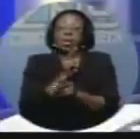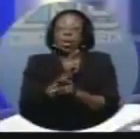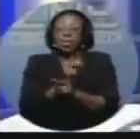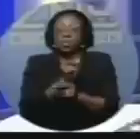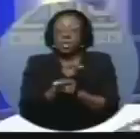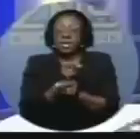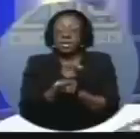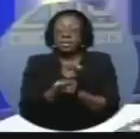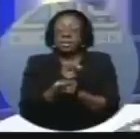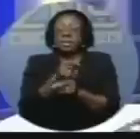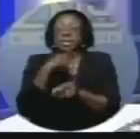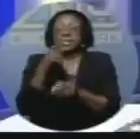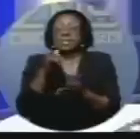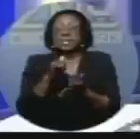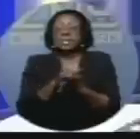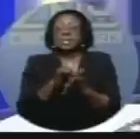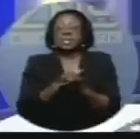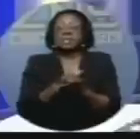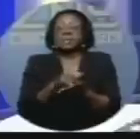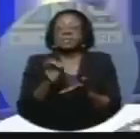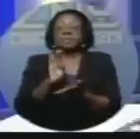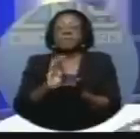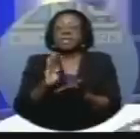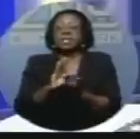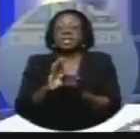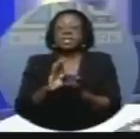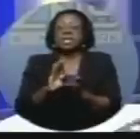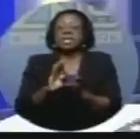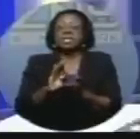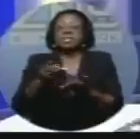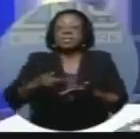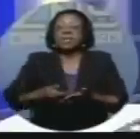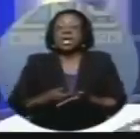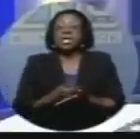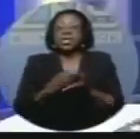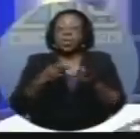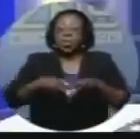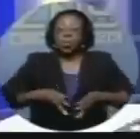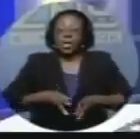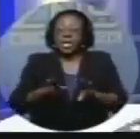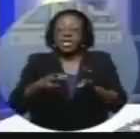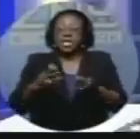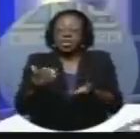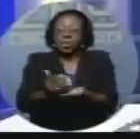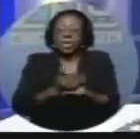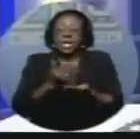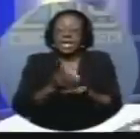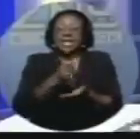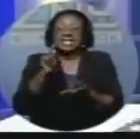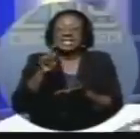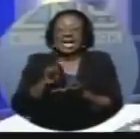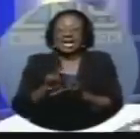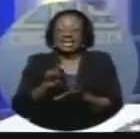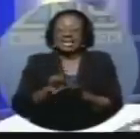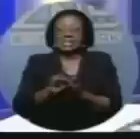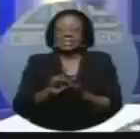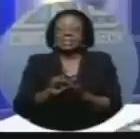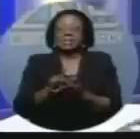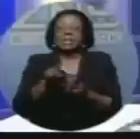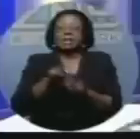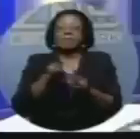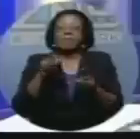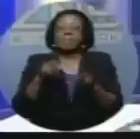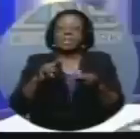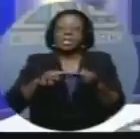revenue streams that would be funded by this voluntary tax. Should the majority of Bahamians vote no to both referendum questions,